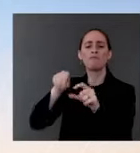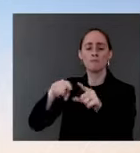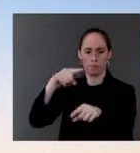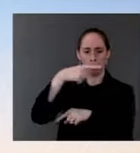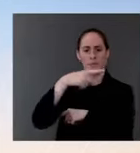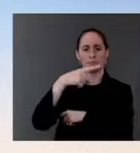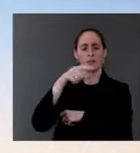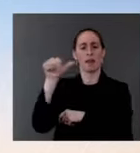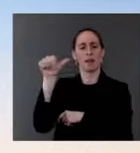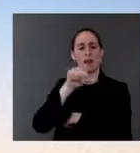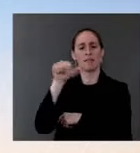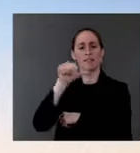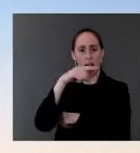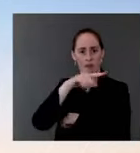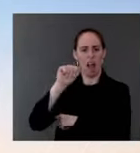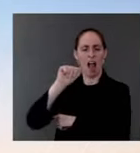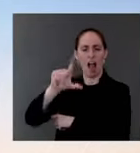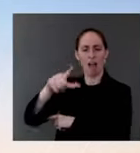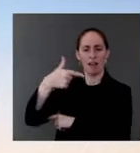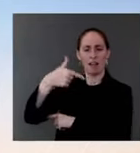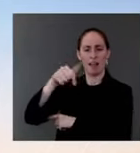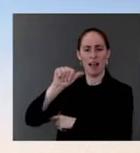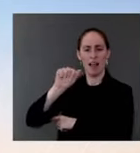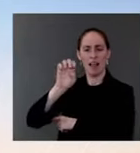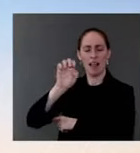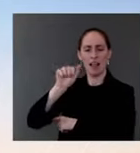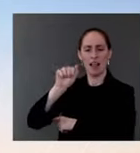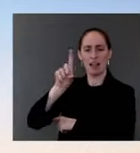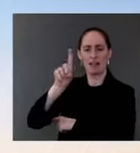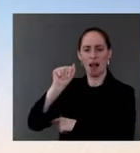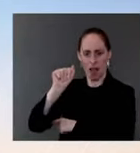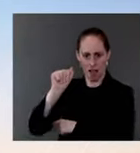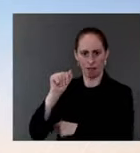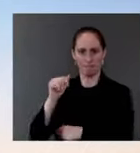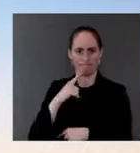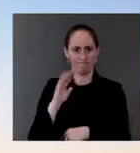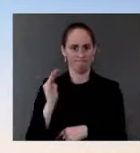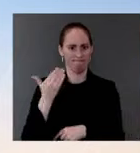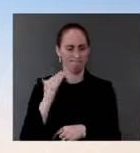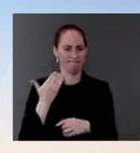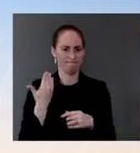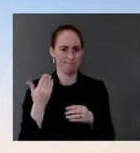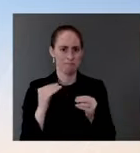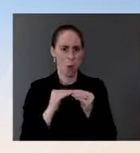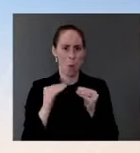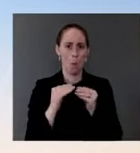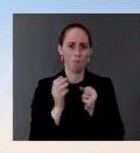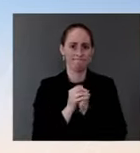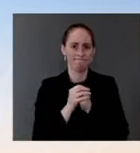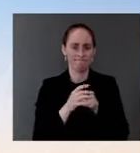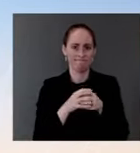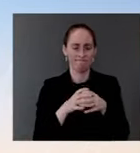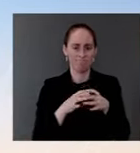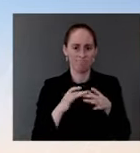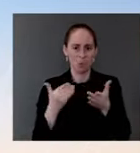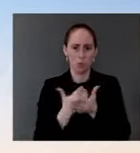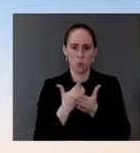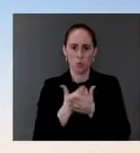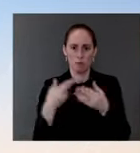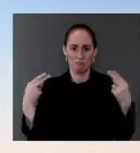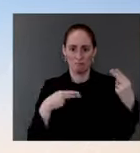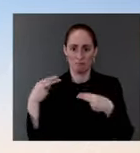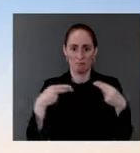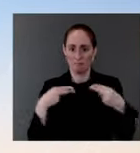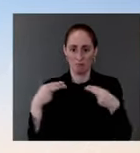increased. Does that surprise the president? Is that a concern for the president? Well, I would say first